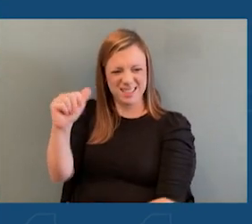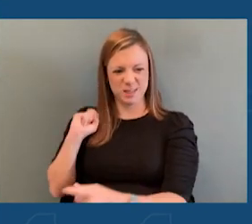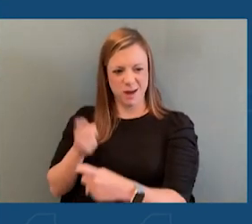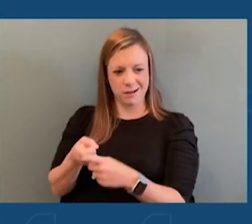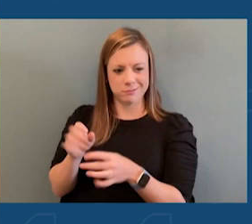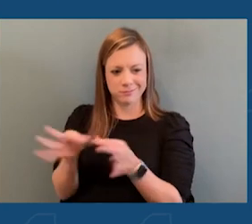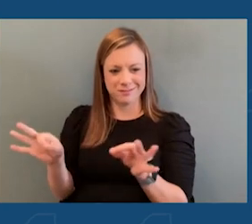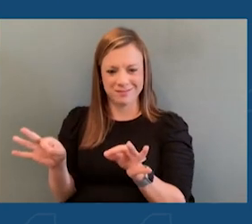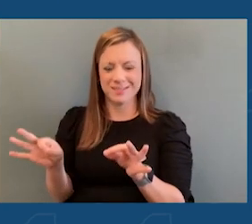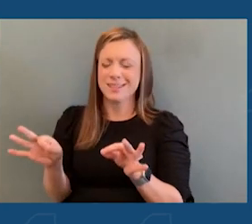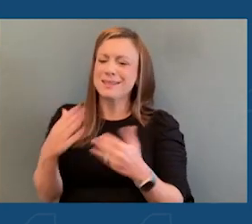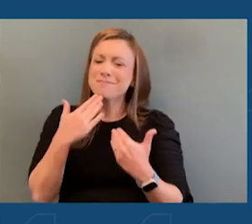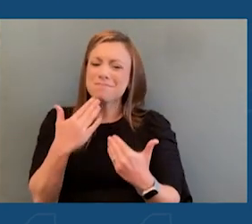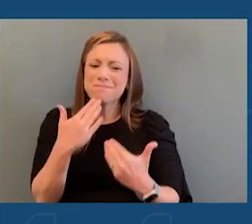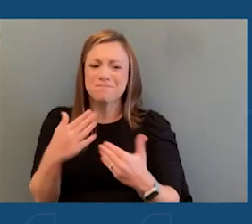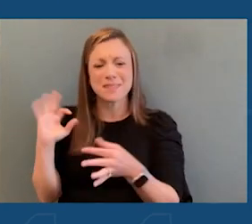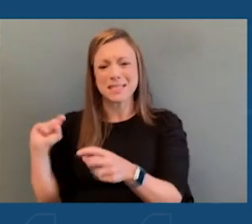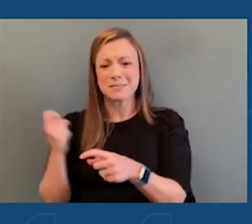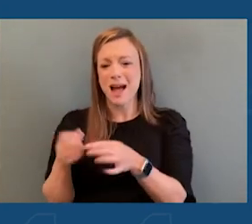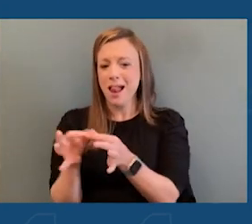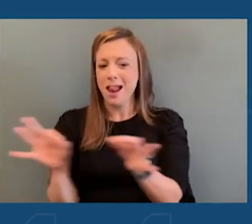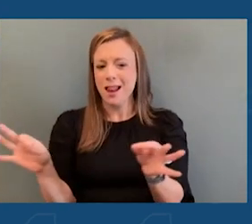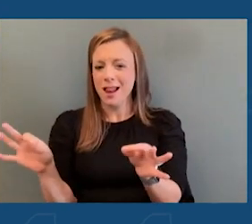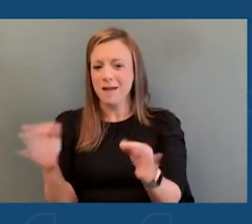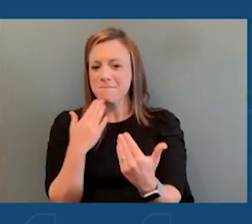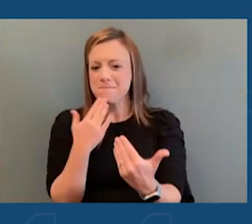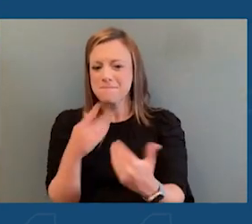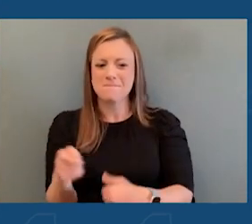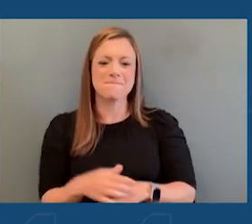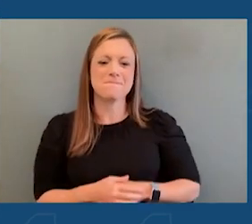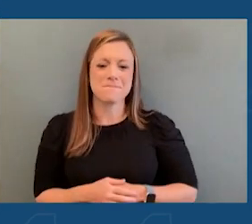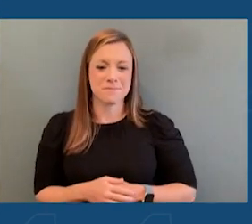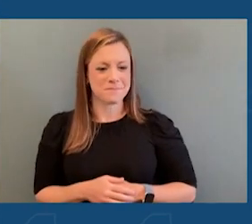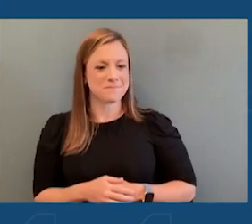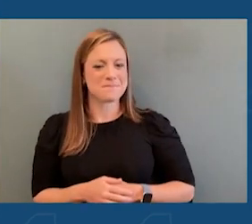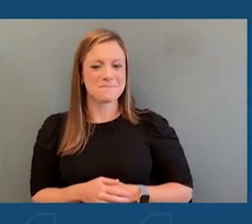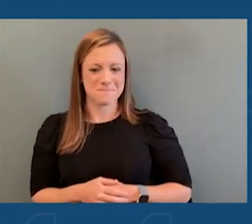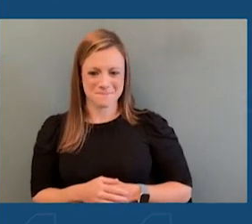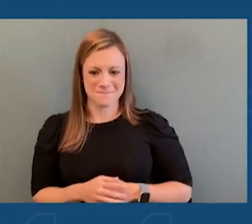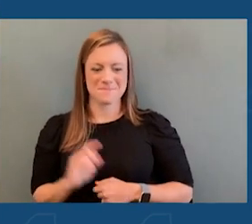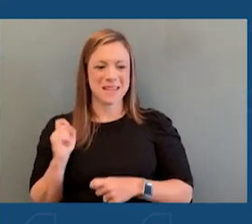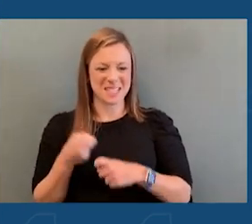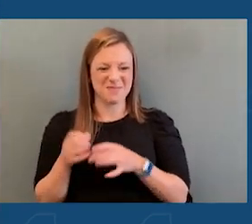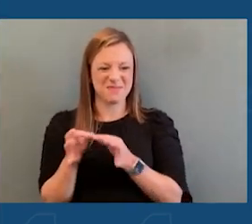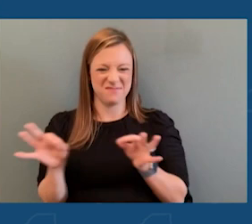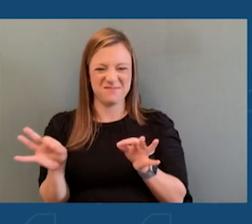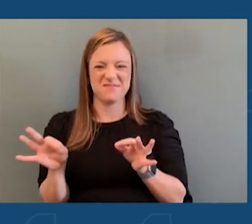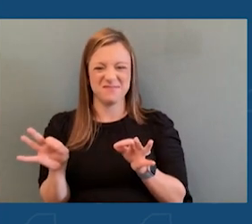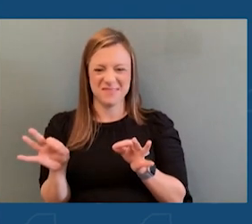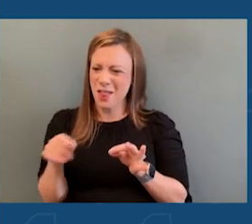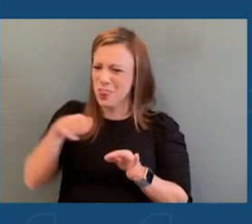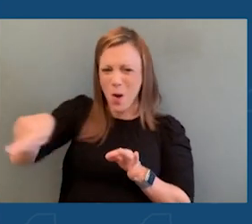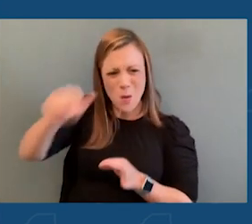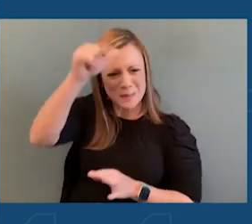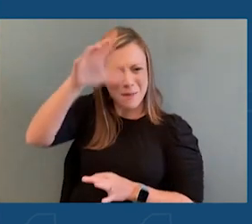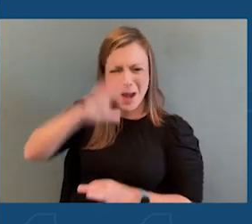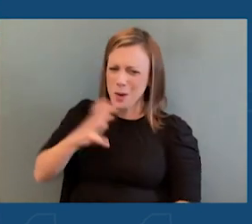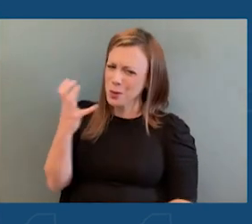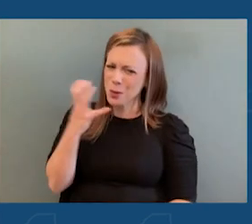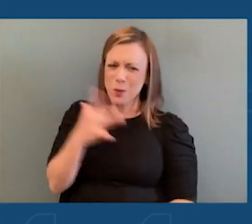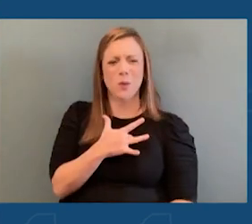Se fueron toditos menos la mamá, pero ahí vamos. Oh, y la hija, las hembras se quedaron. Those men.